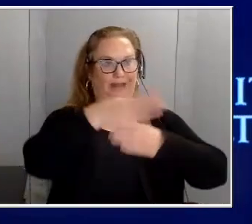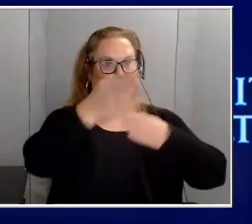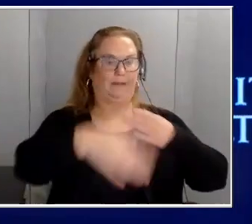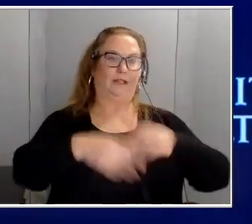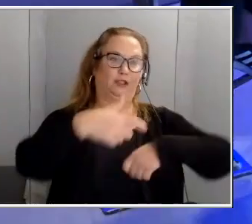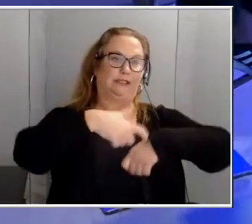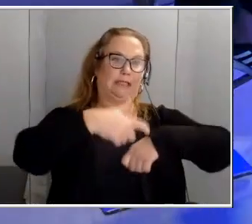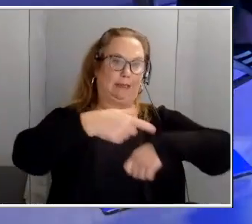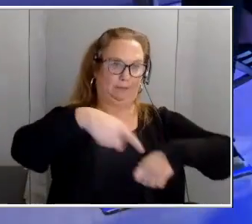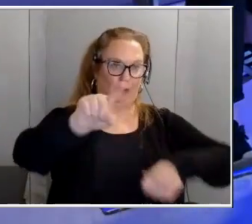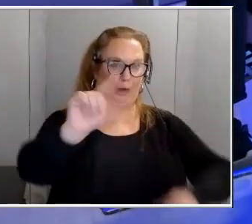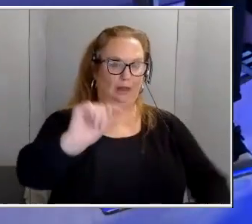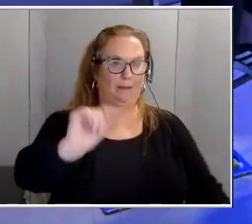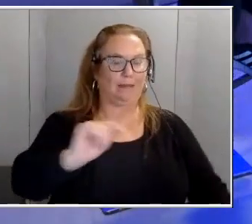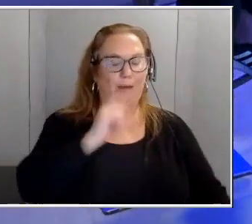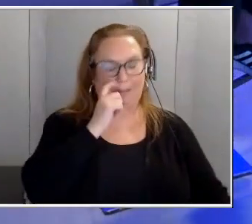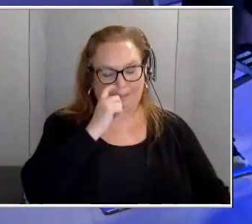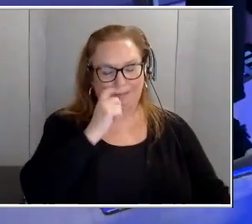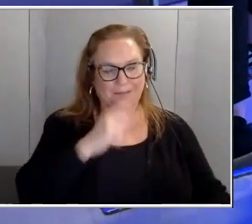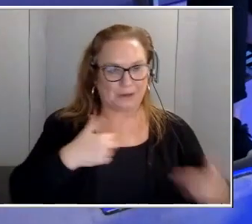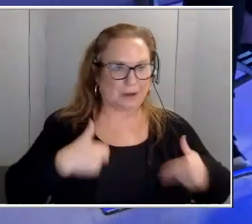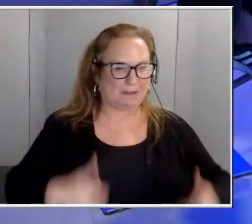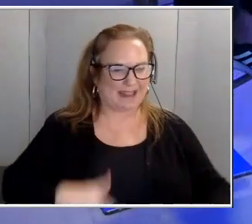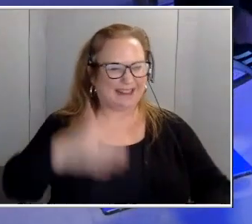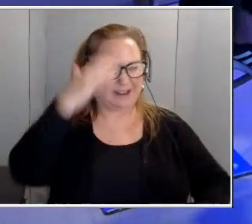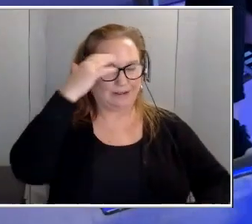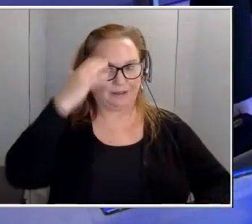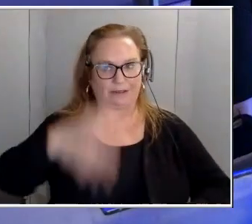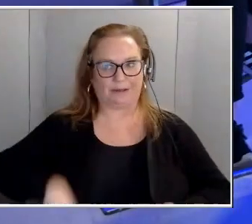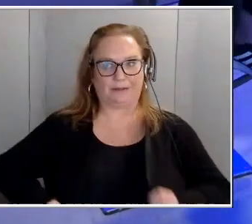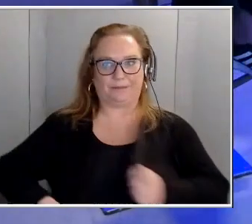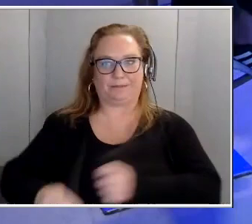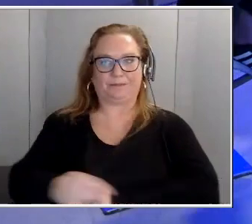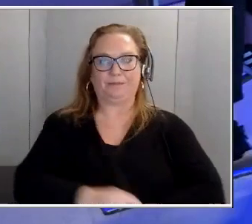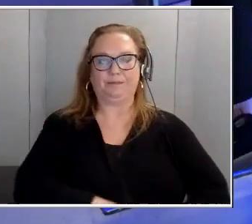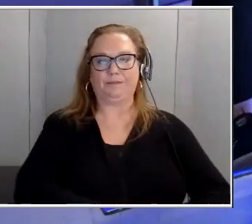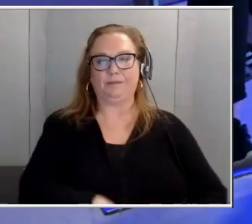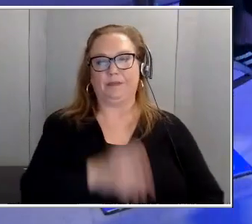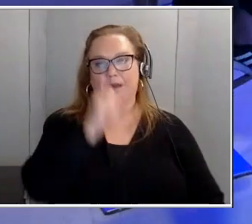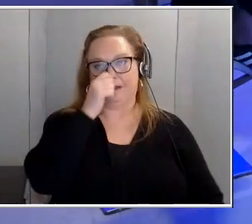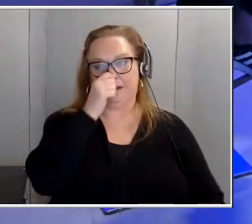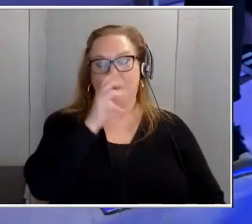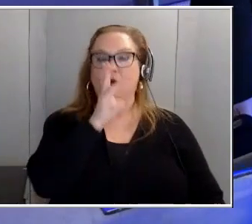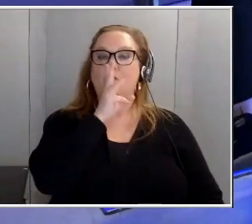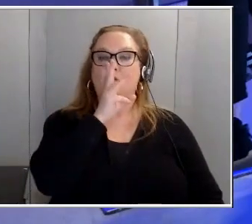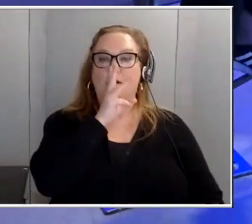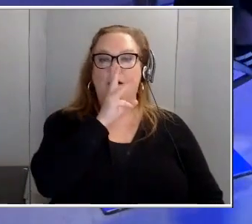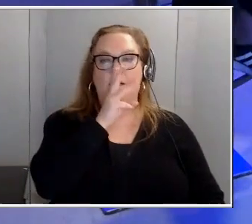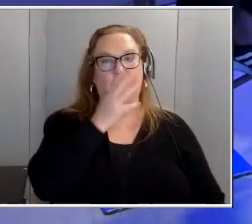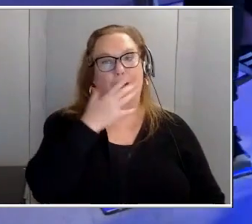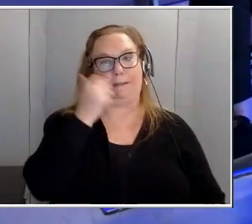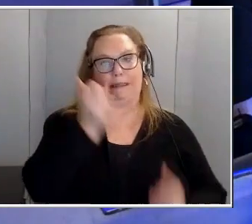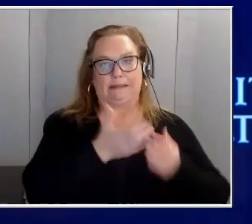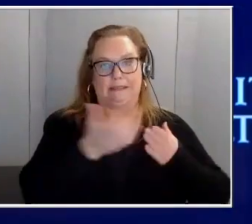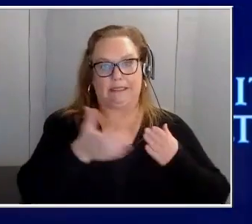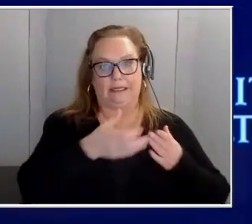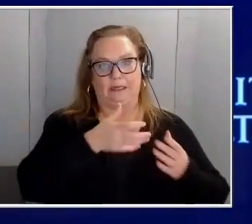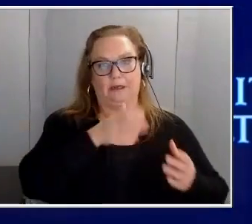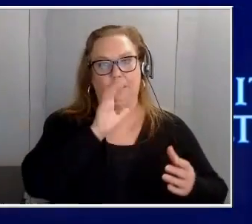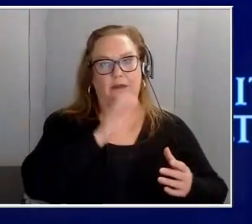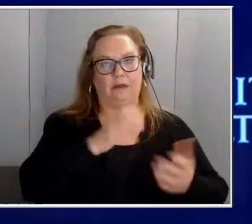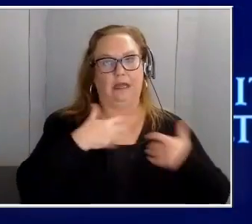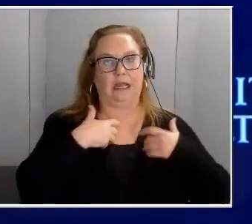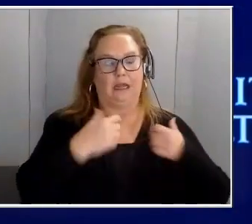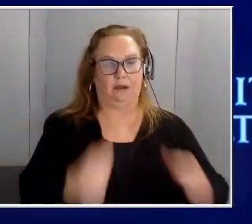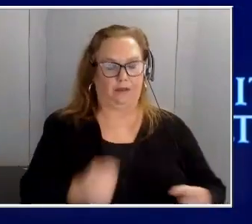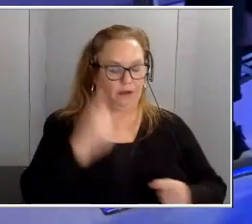bathroom. Gotcha. Okay. Before we get to our final thoughts, just any water always going to be the best thing to drink for Water's the most healthy thing